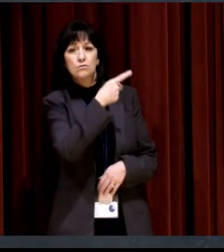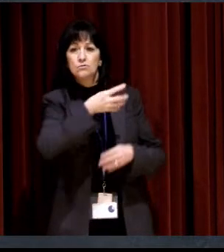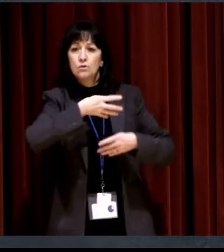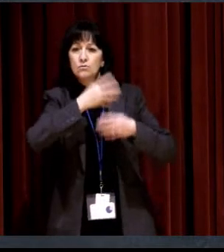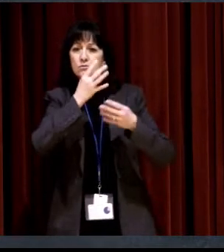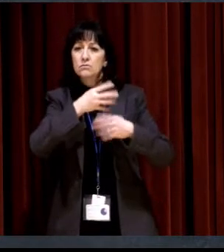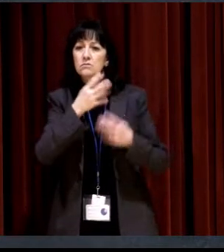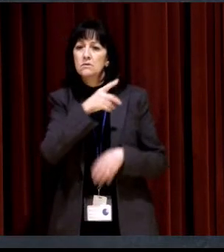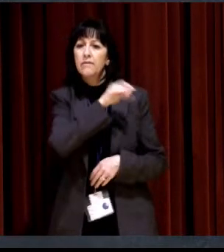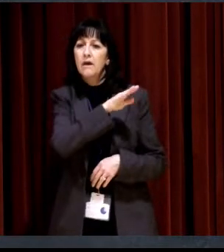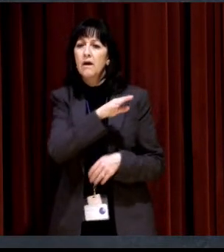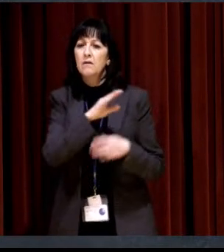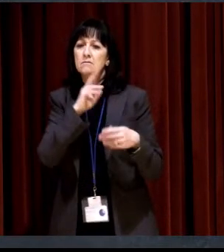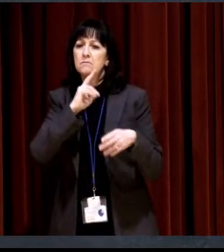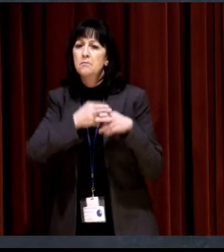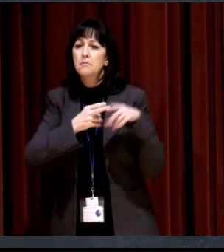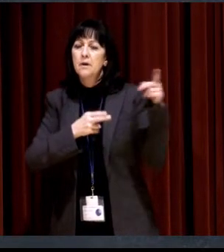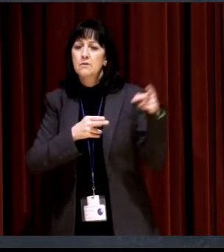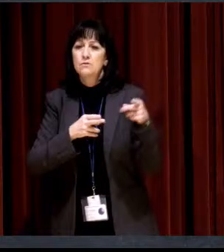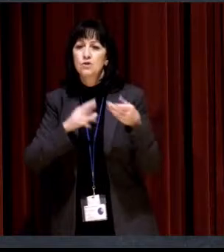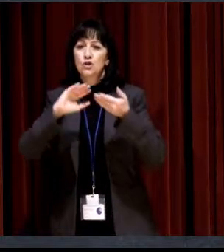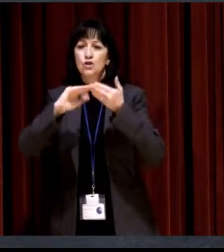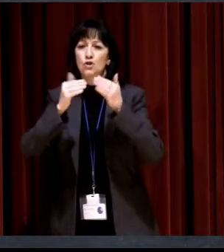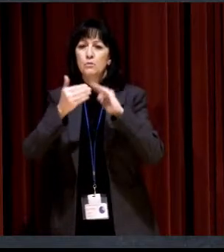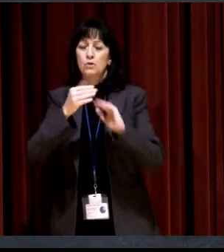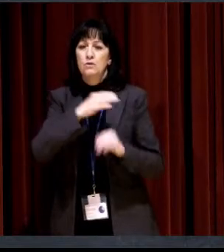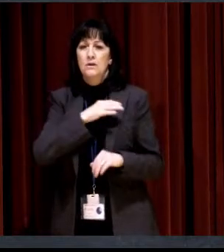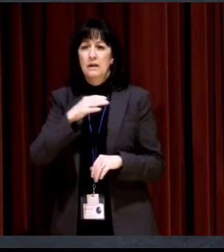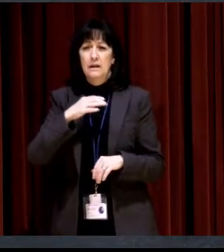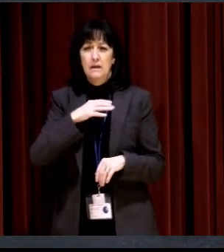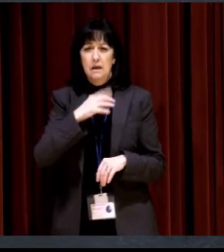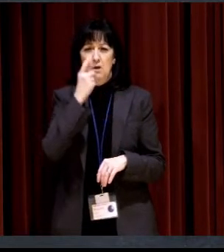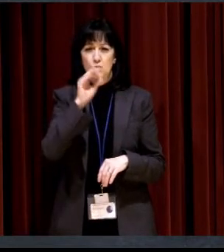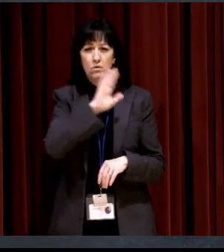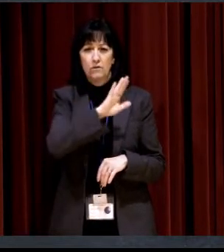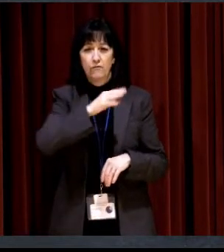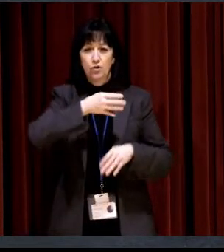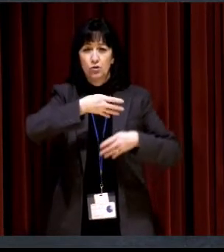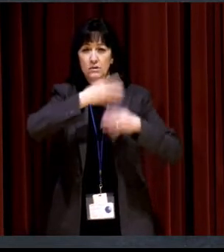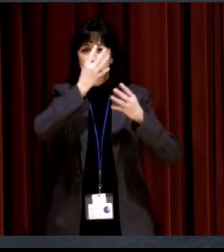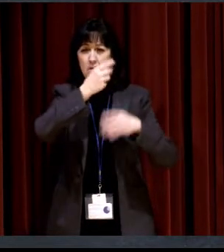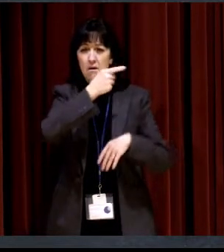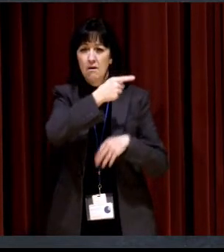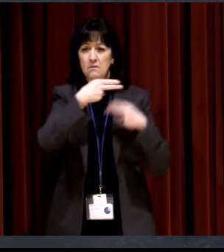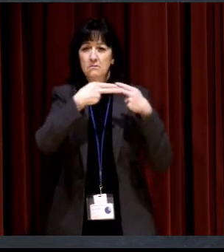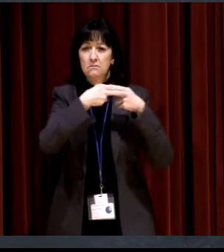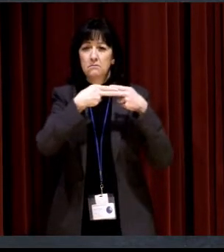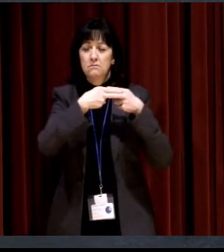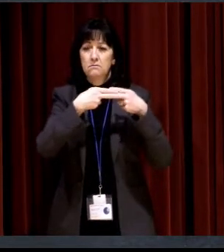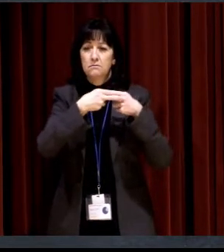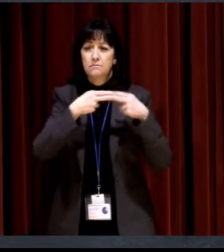community councils that was on one of the slides, please?